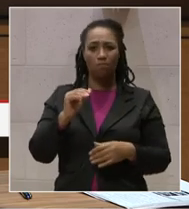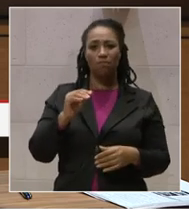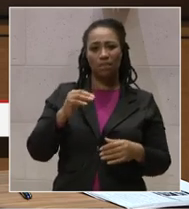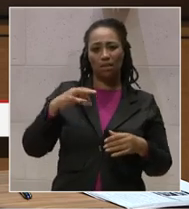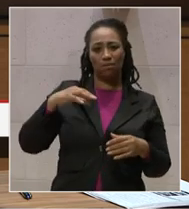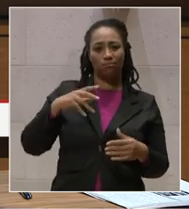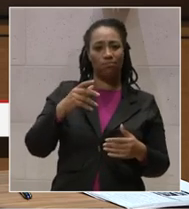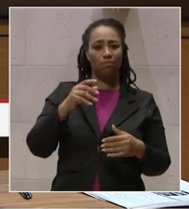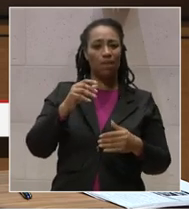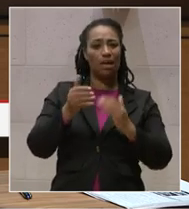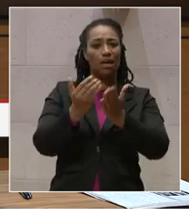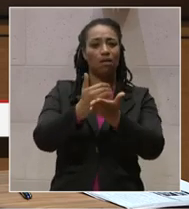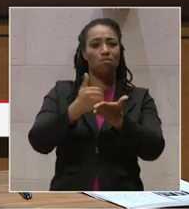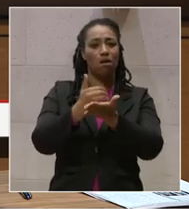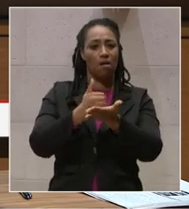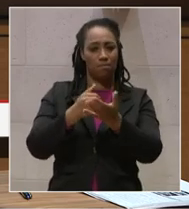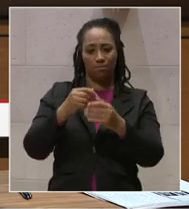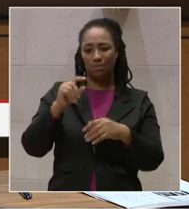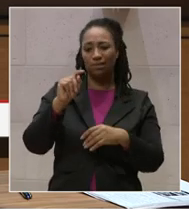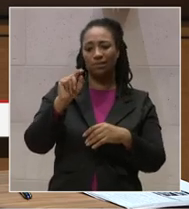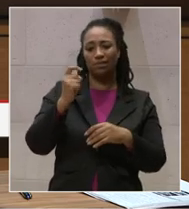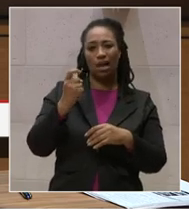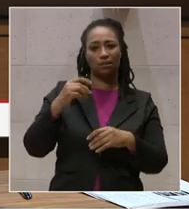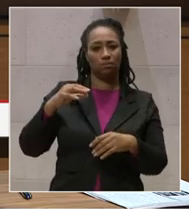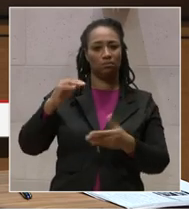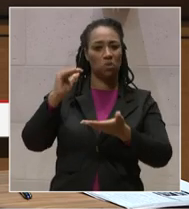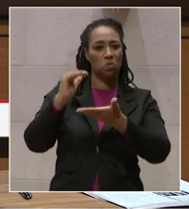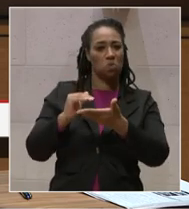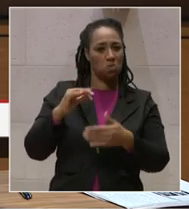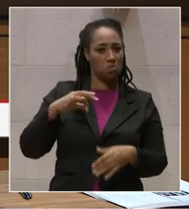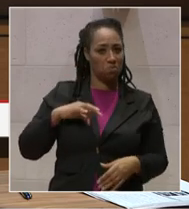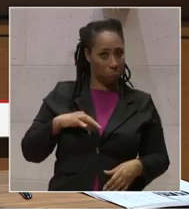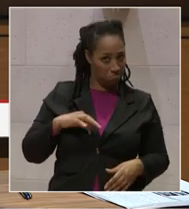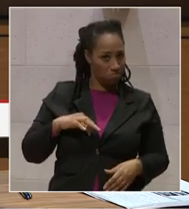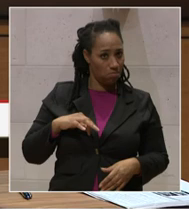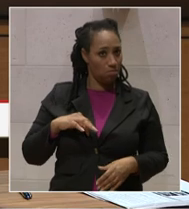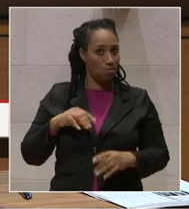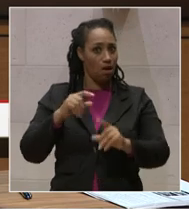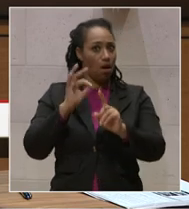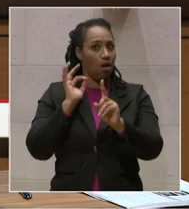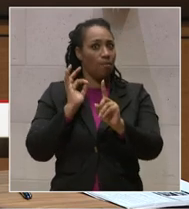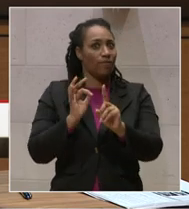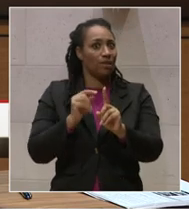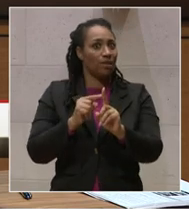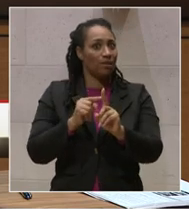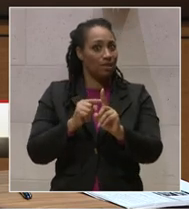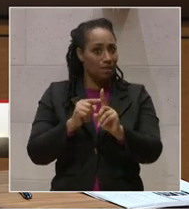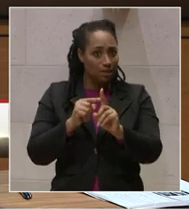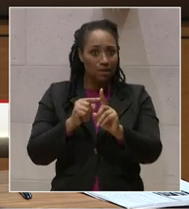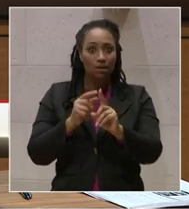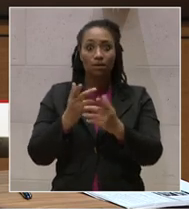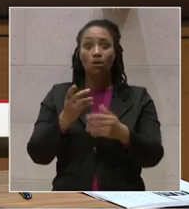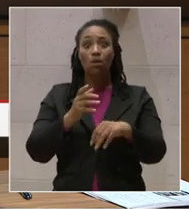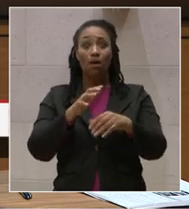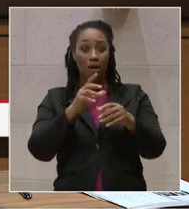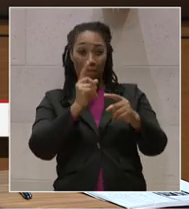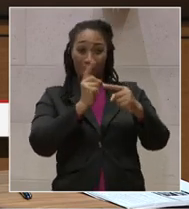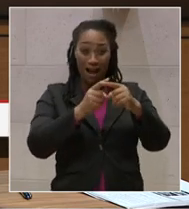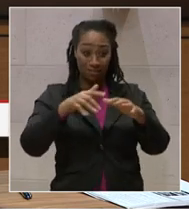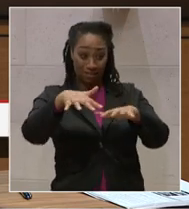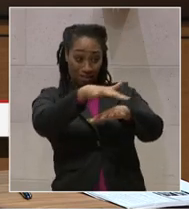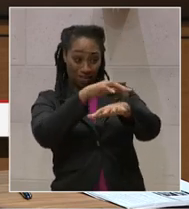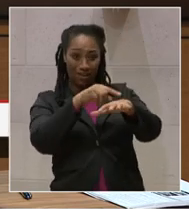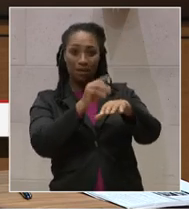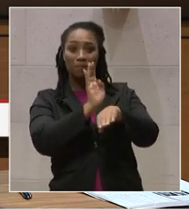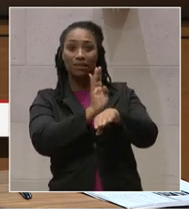a public charter school, a black box theater, and other local businesses. It demonstrates how housing